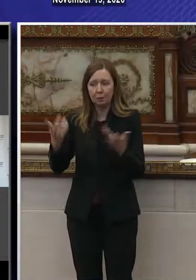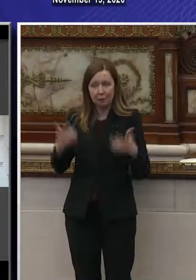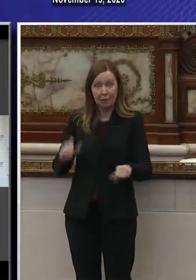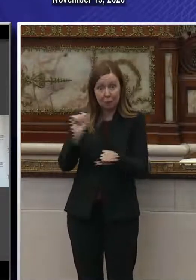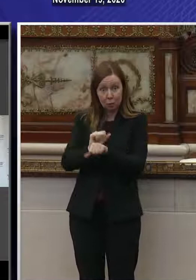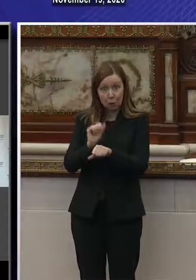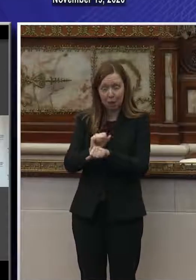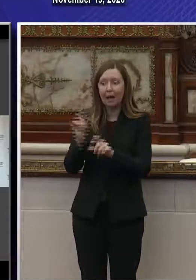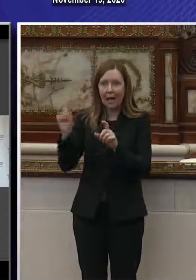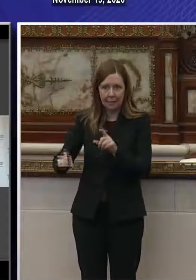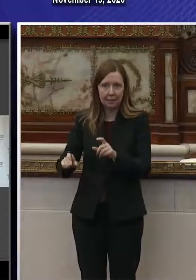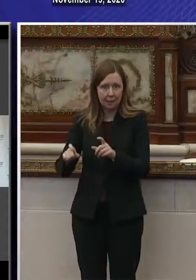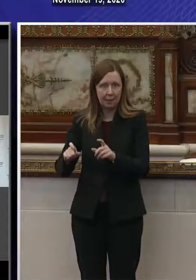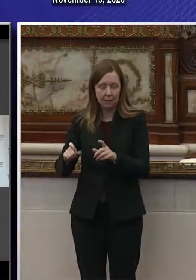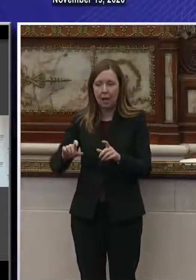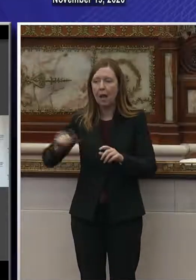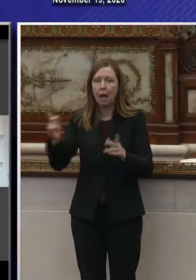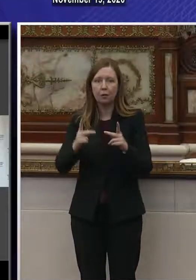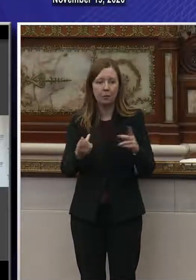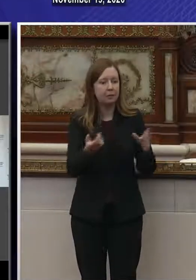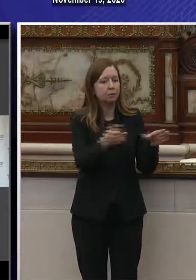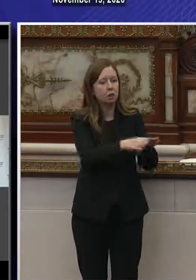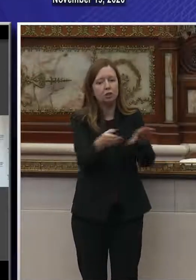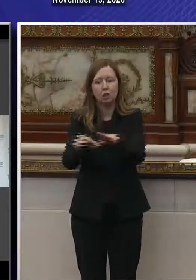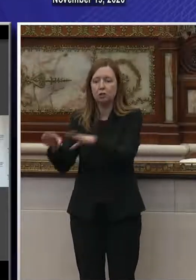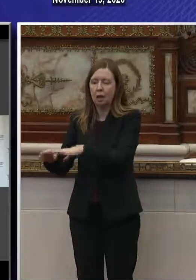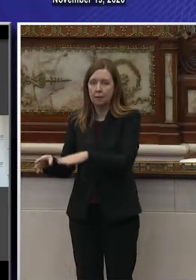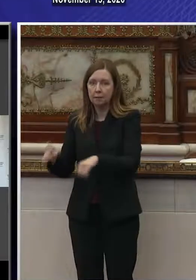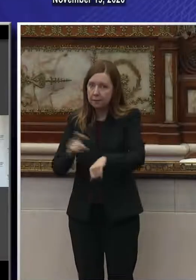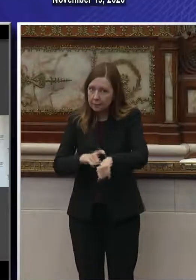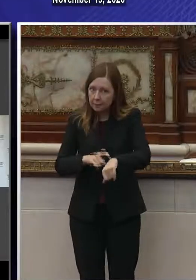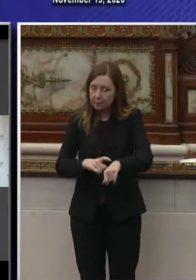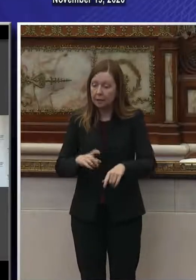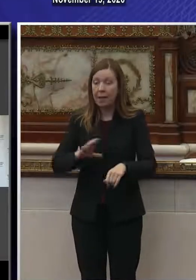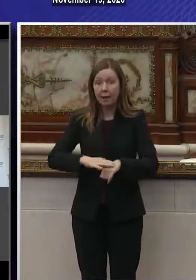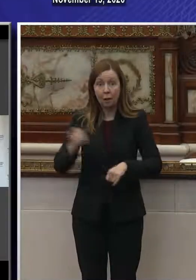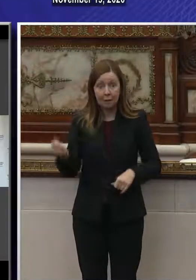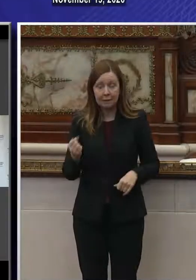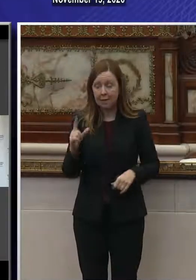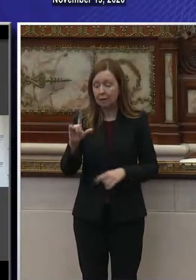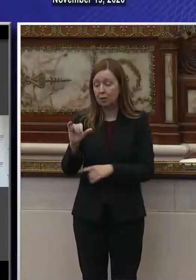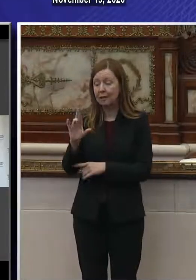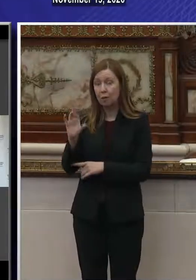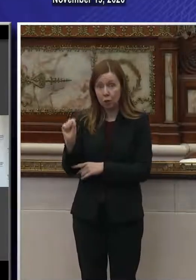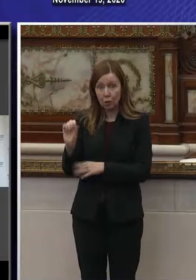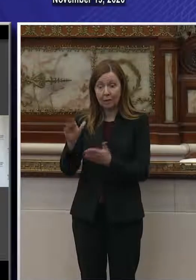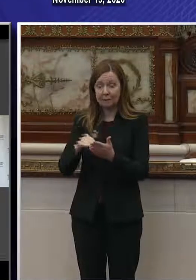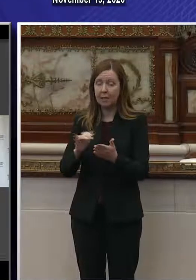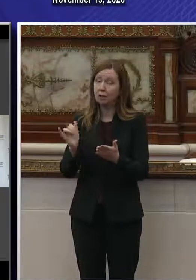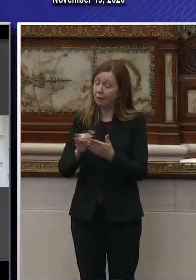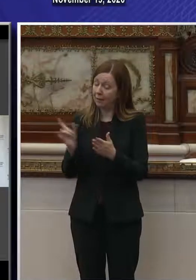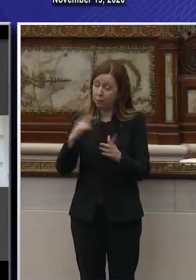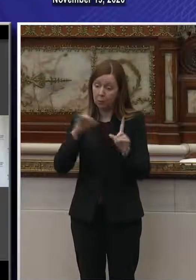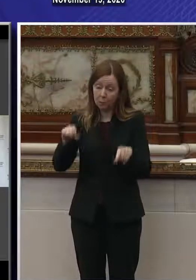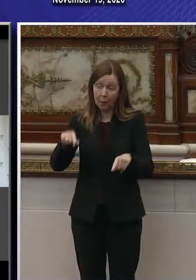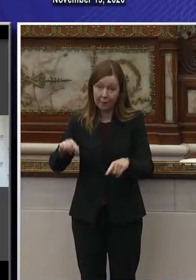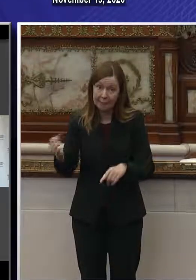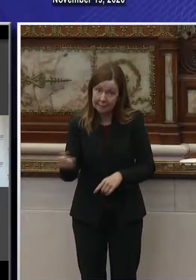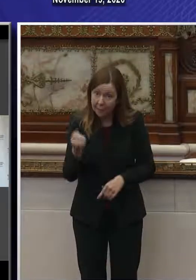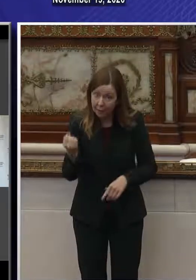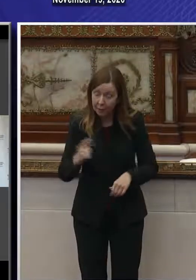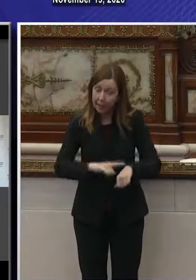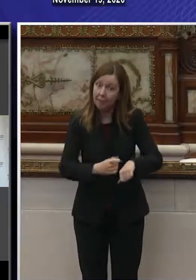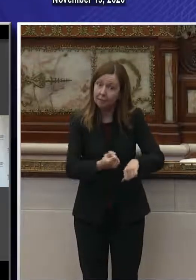work and the other places shut down. And on Saturday at the Leah Chorus Center, which is where we'll be this Saturday,